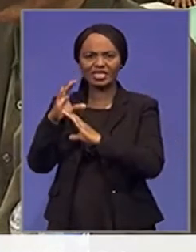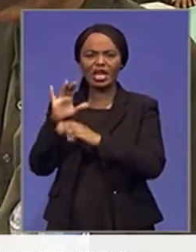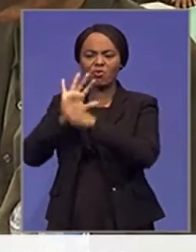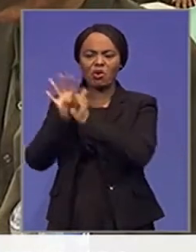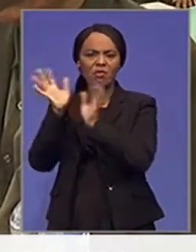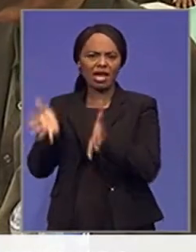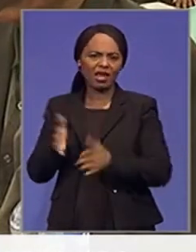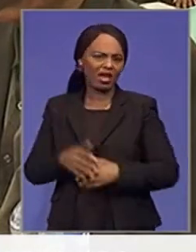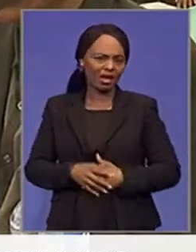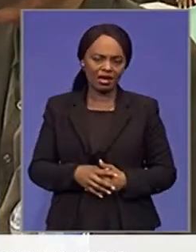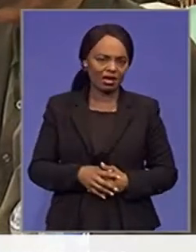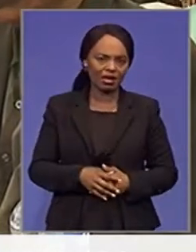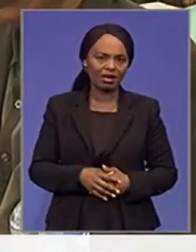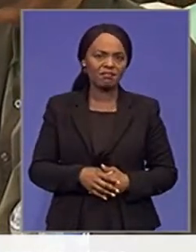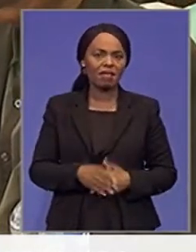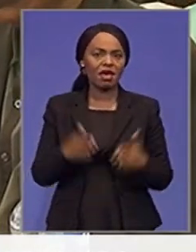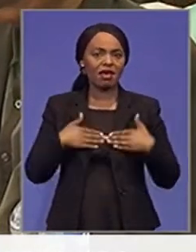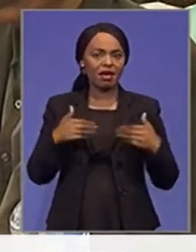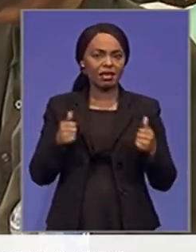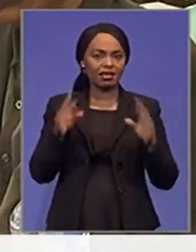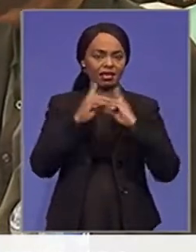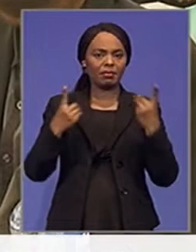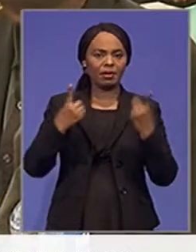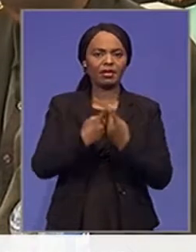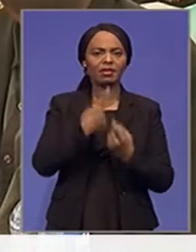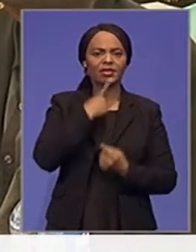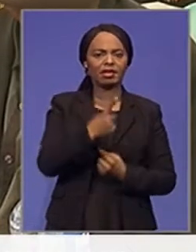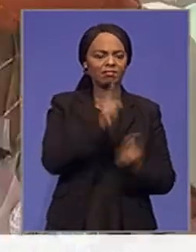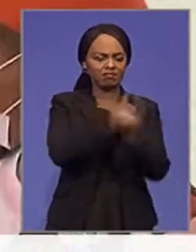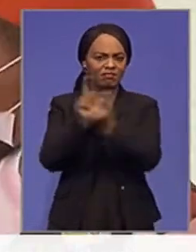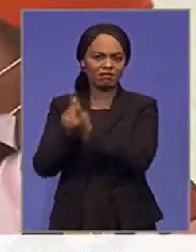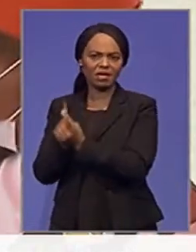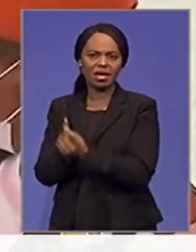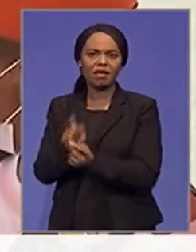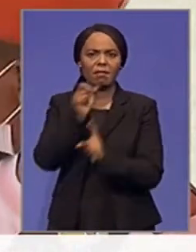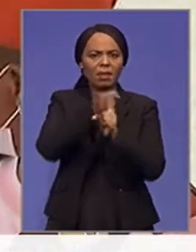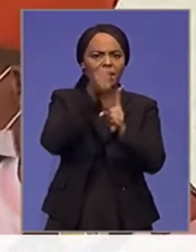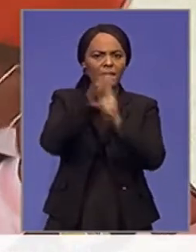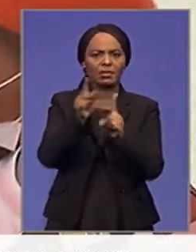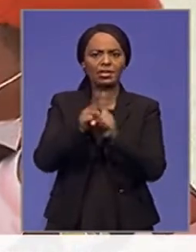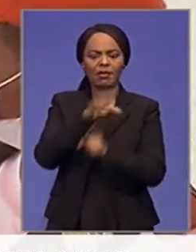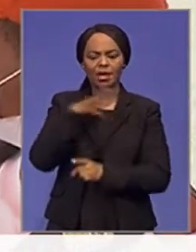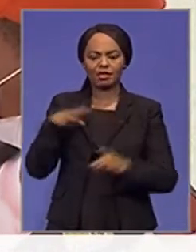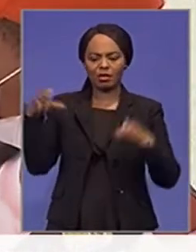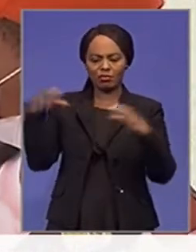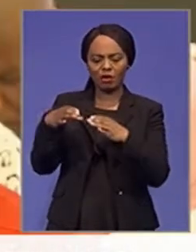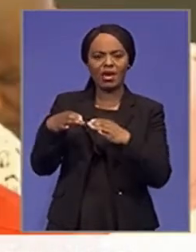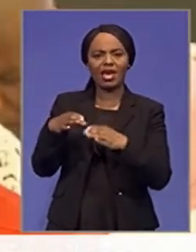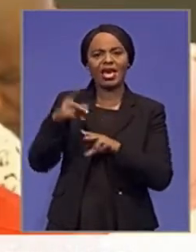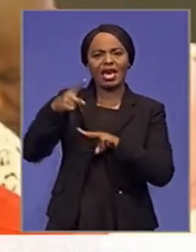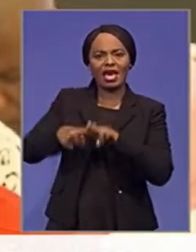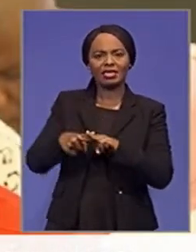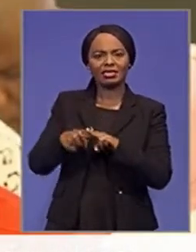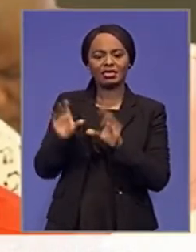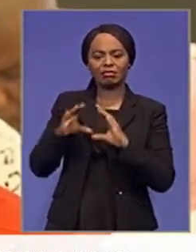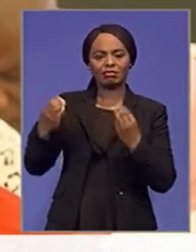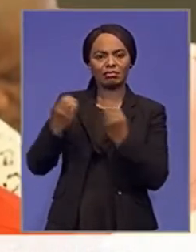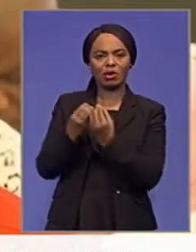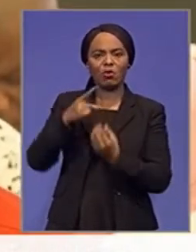mo profenseng ba re ba ikaeletse go kopana le batsa karolo botlhe ba khansele ya profense ya AIDS go leka